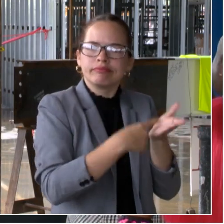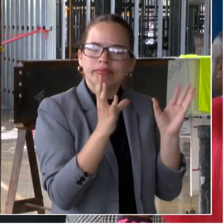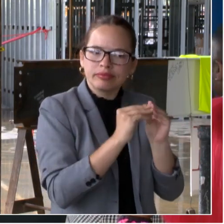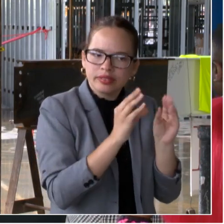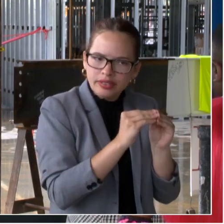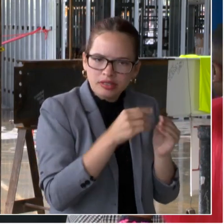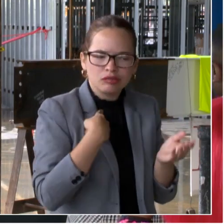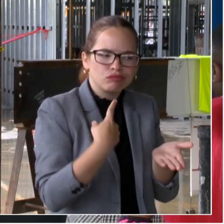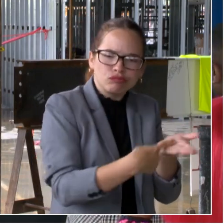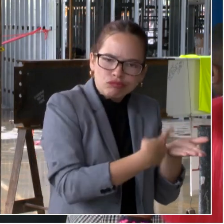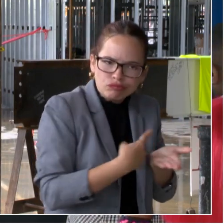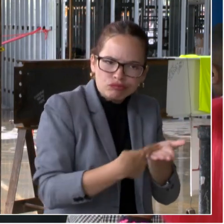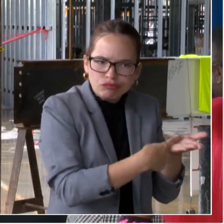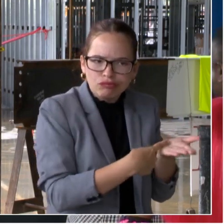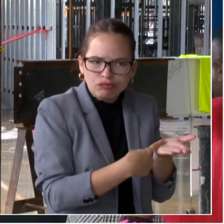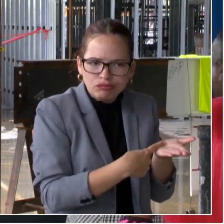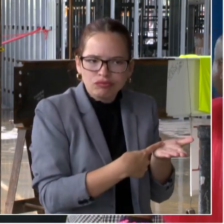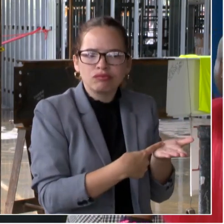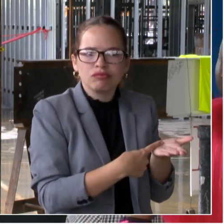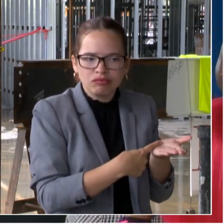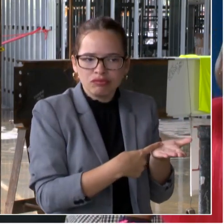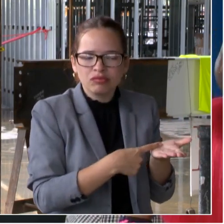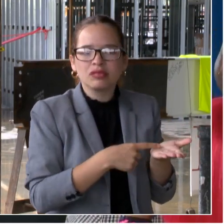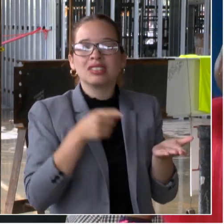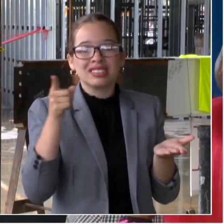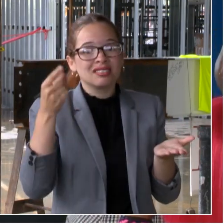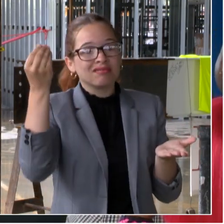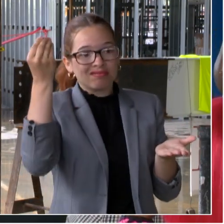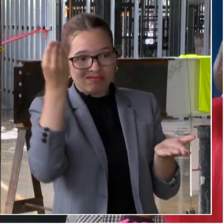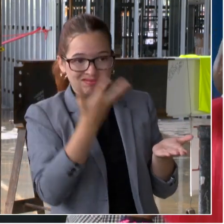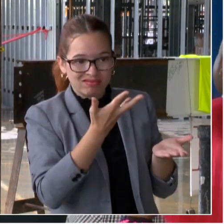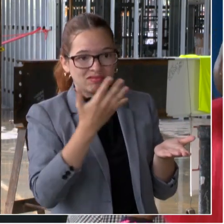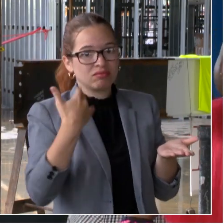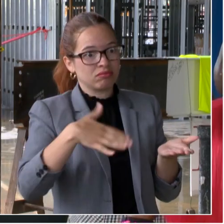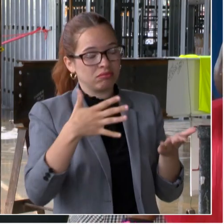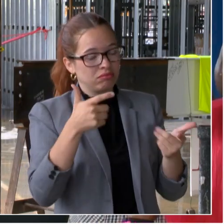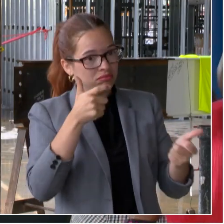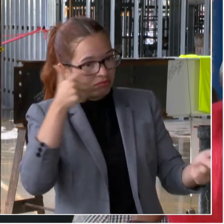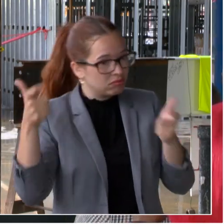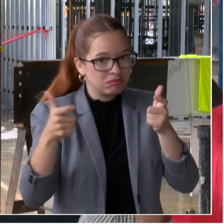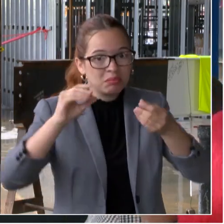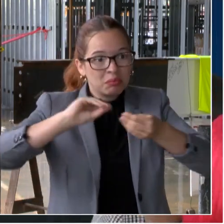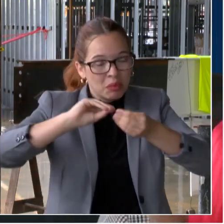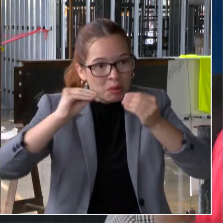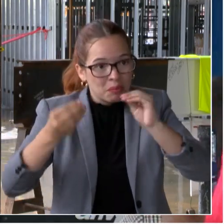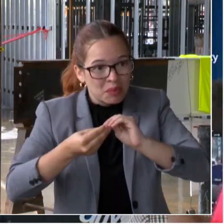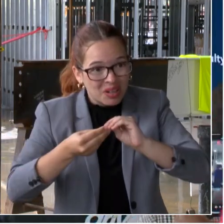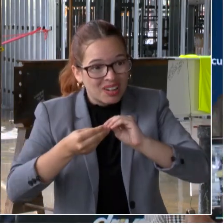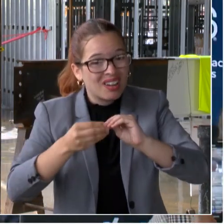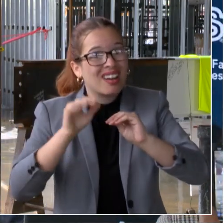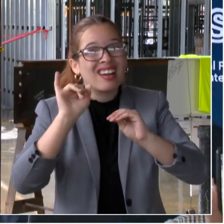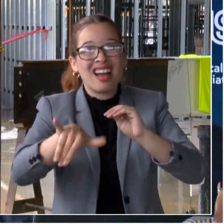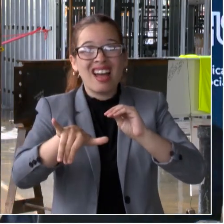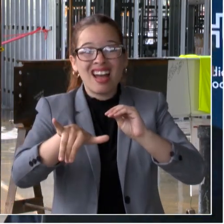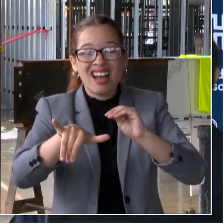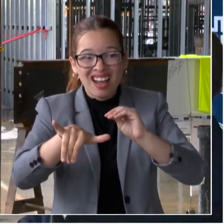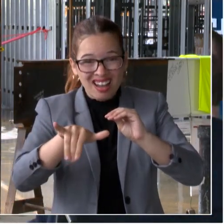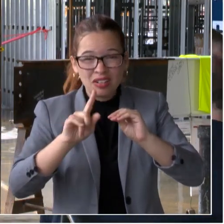shared with the team a big number. And that was our total investment just in